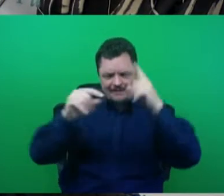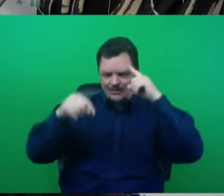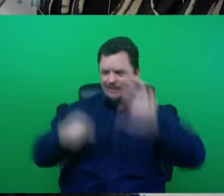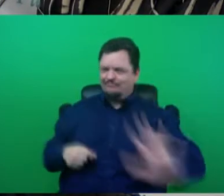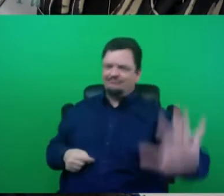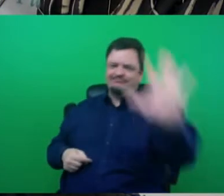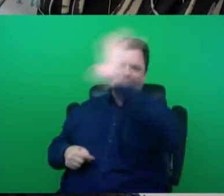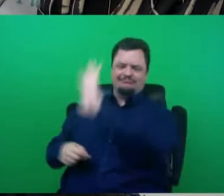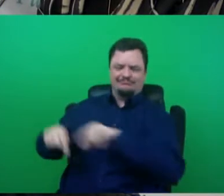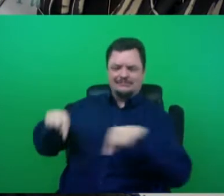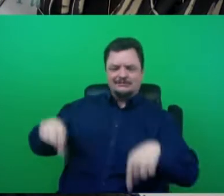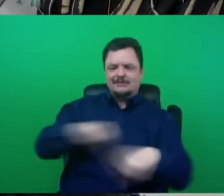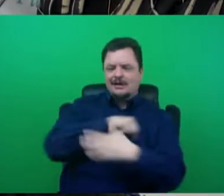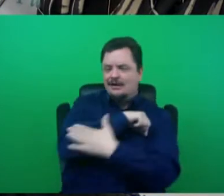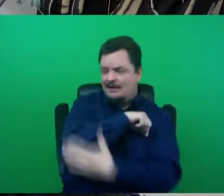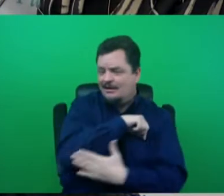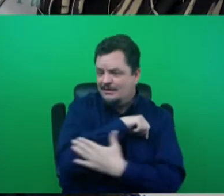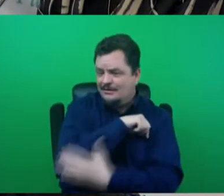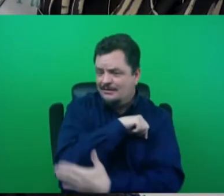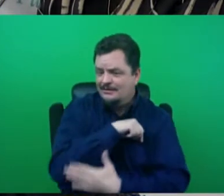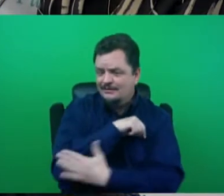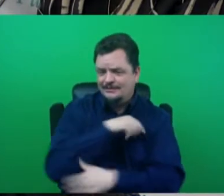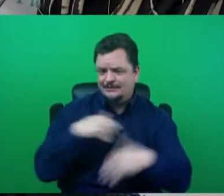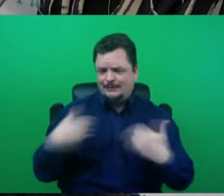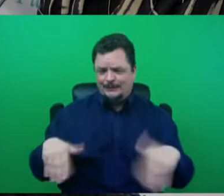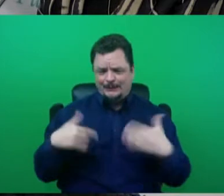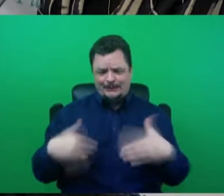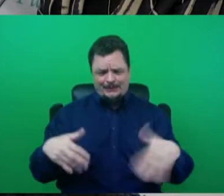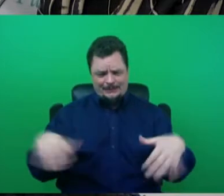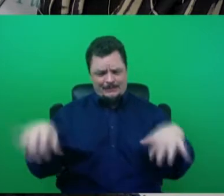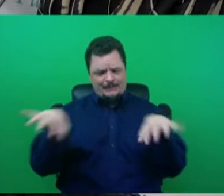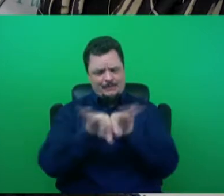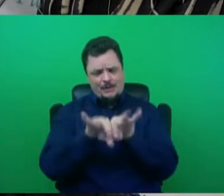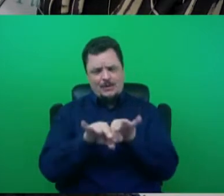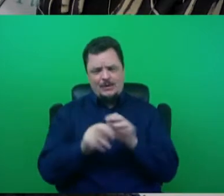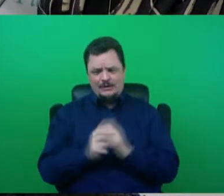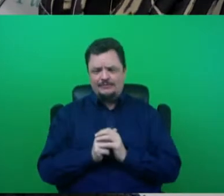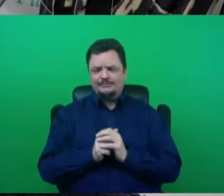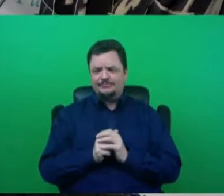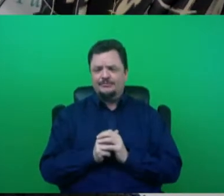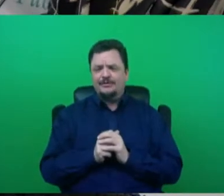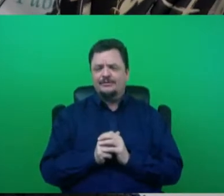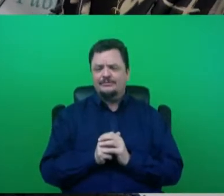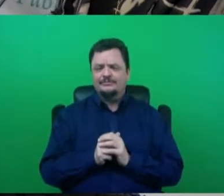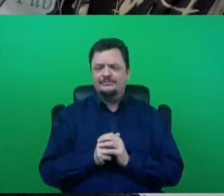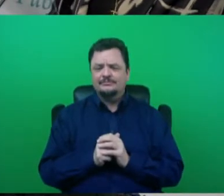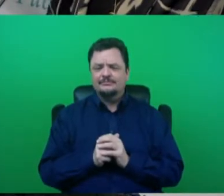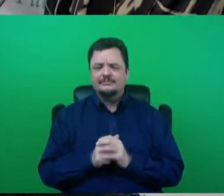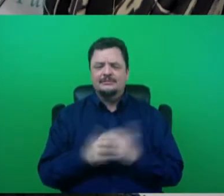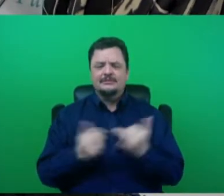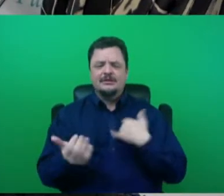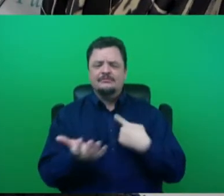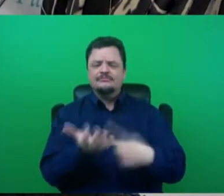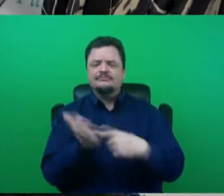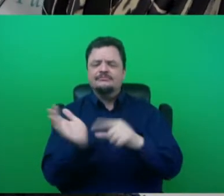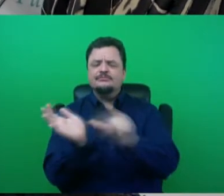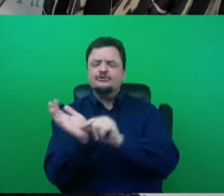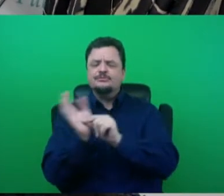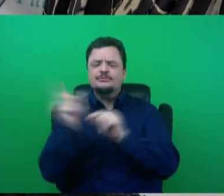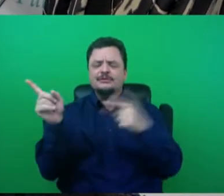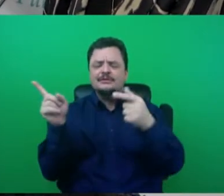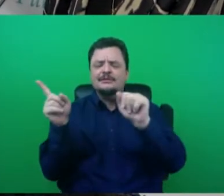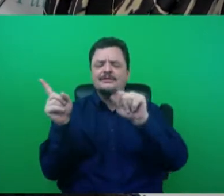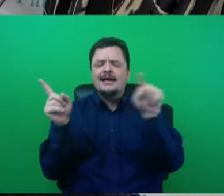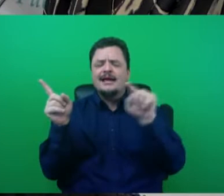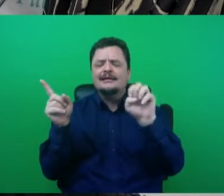highly important agenda item, and also for the Gazette. And I've, you know, the Gazette has had a series of what I think